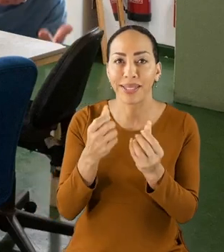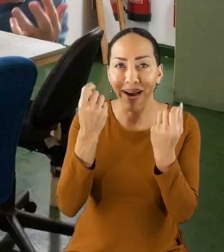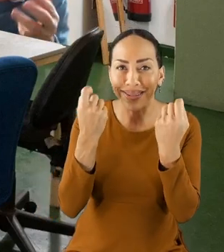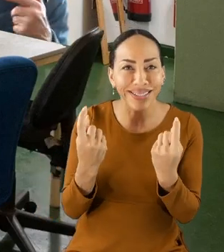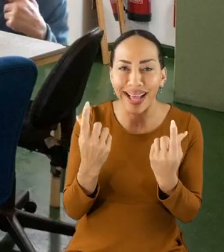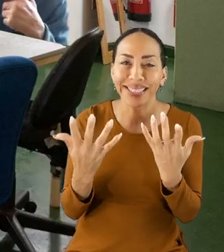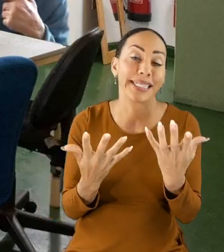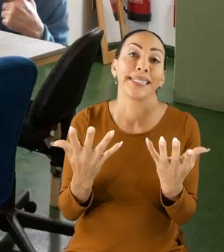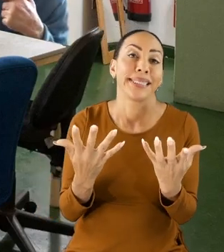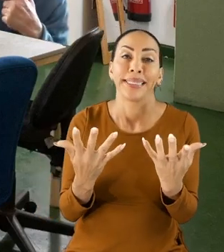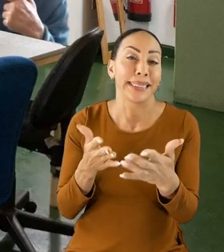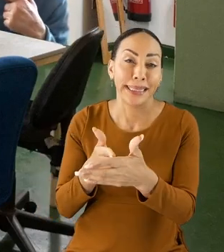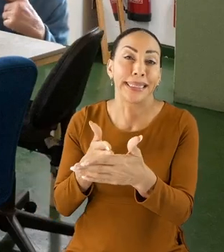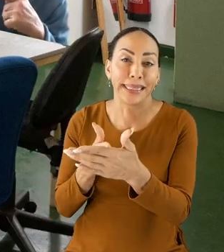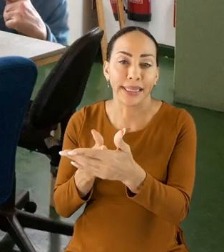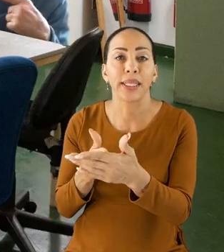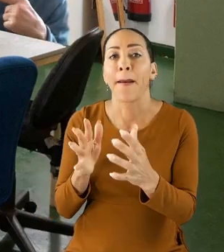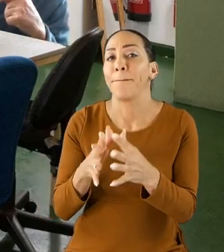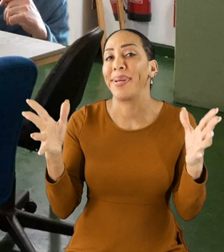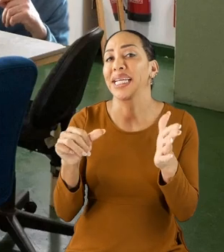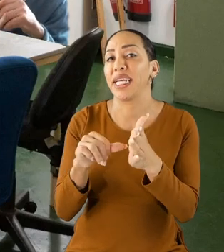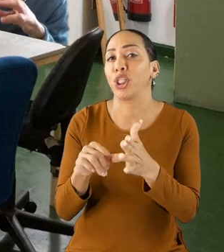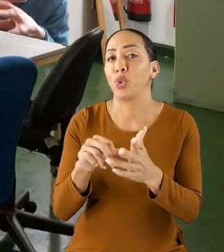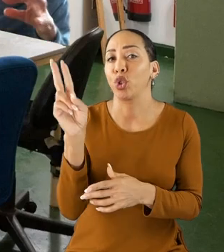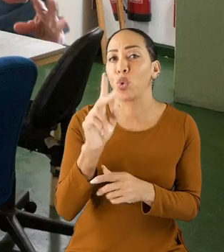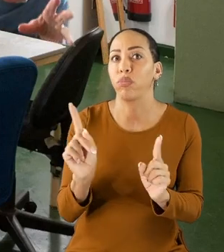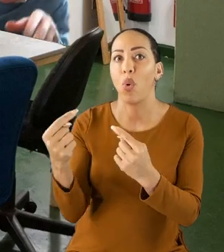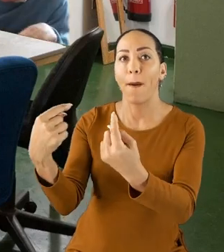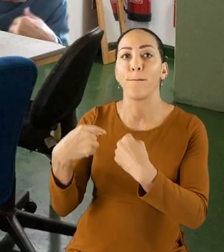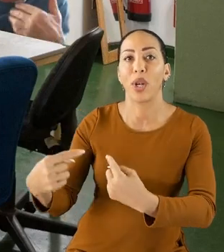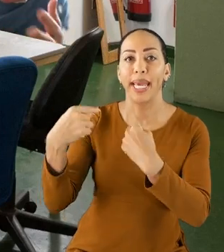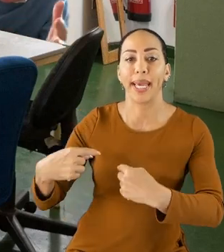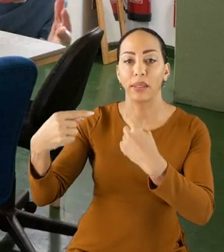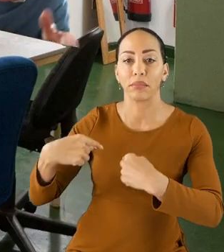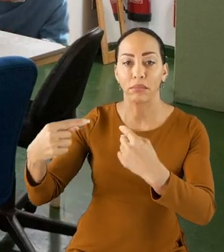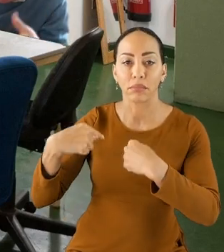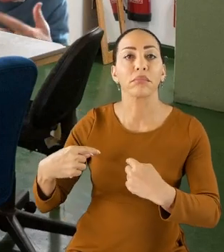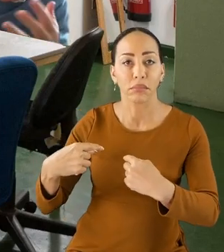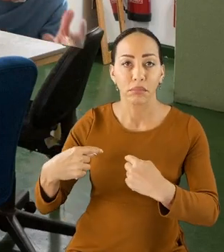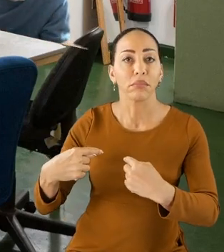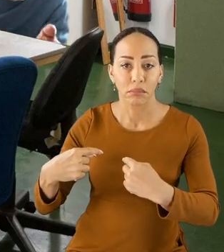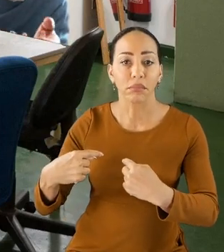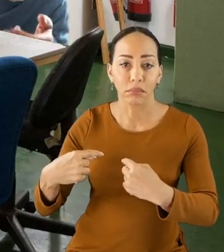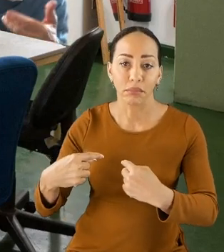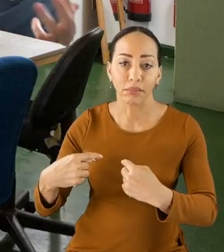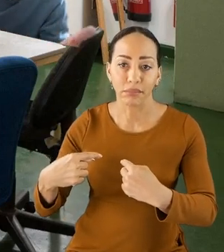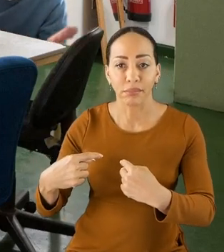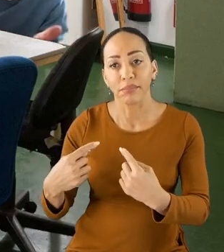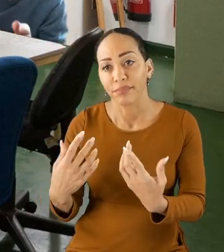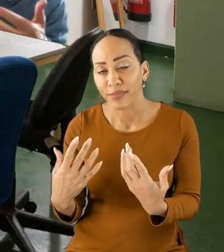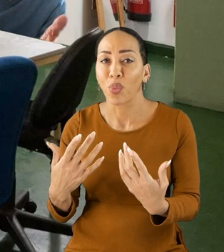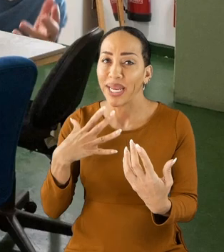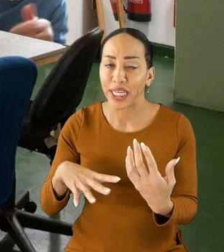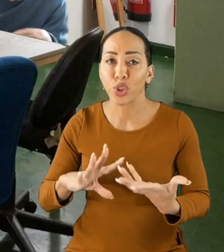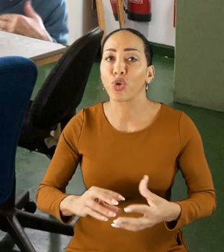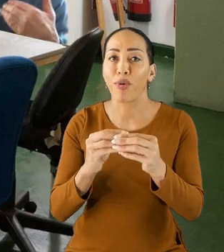And one of the big issues in schools and colleges is bullying. And we think that by creating an understanding in the same way as we've